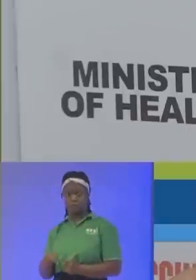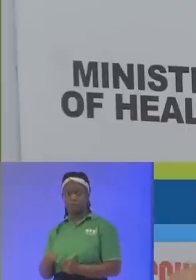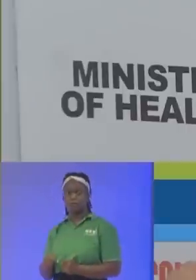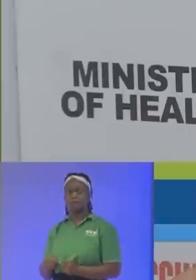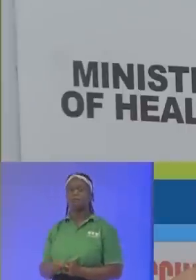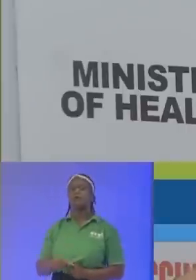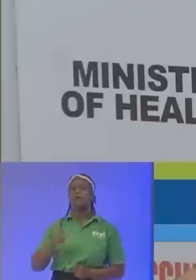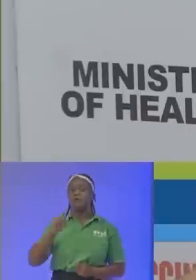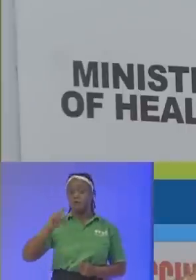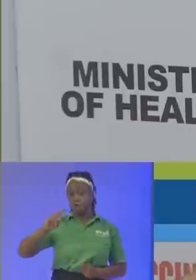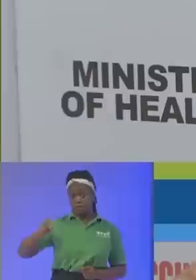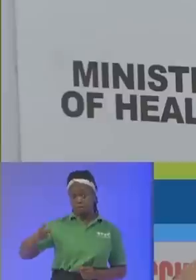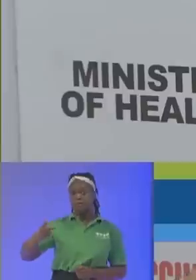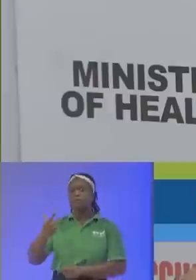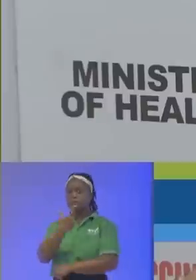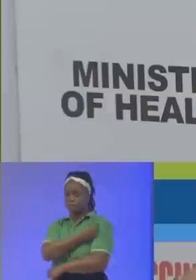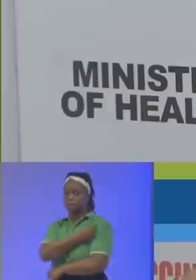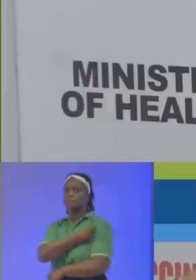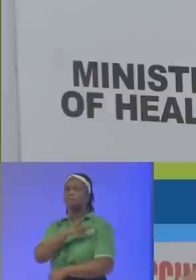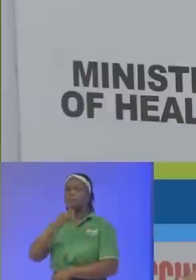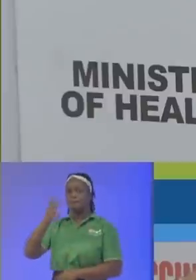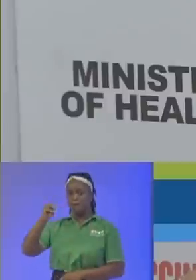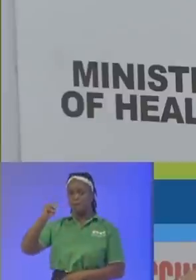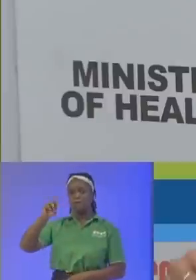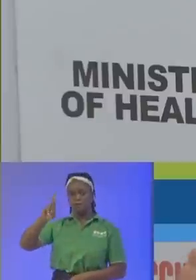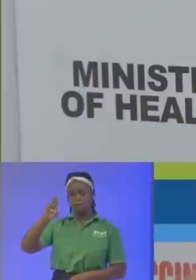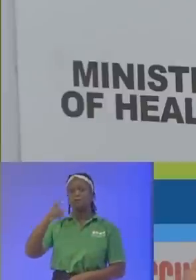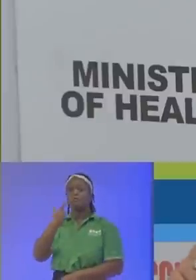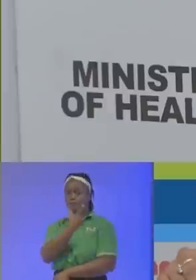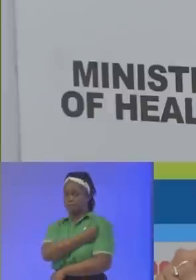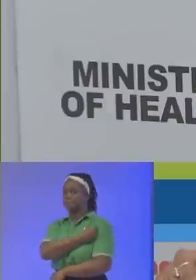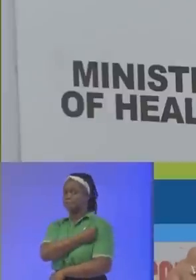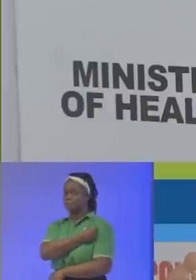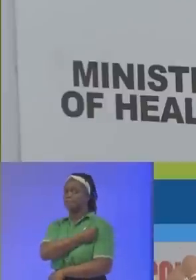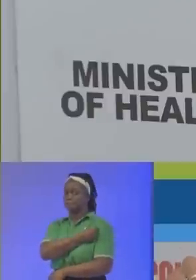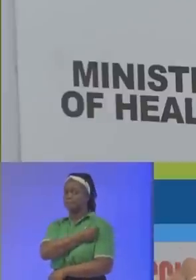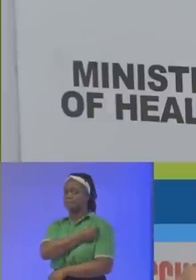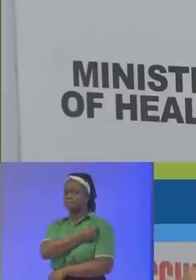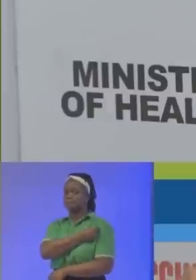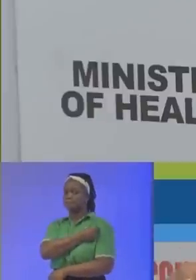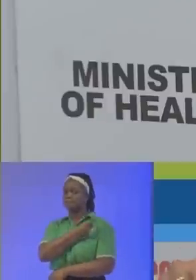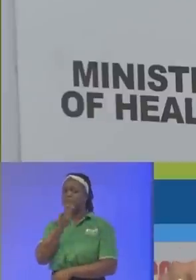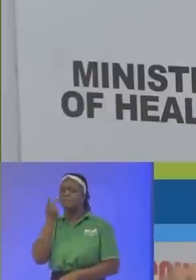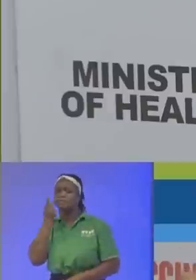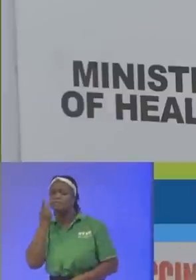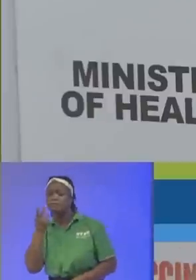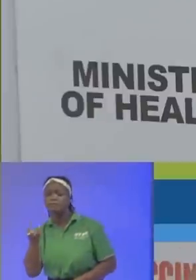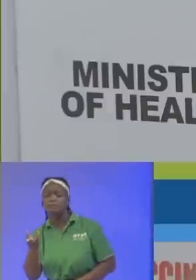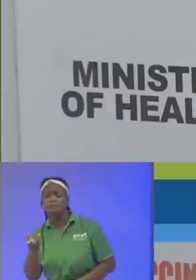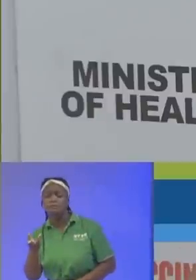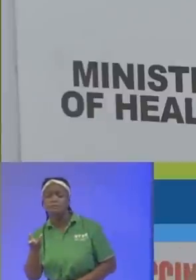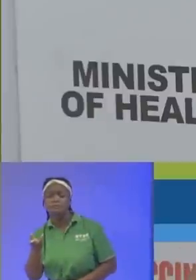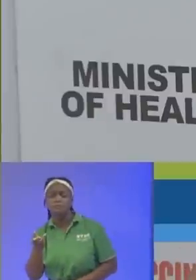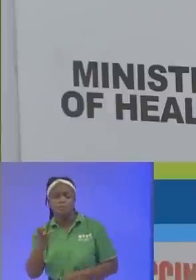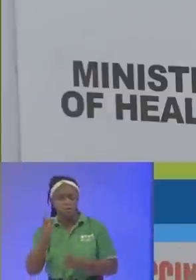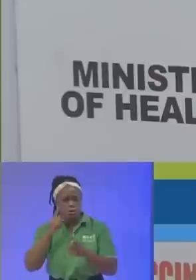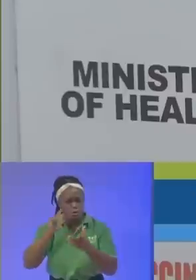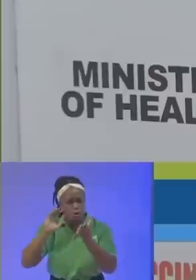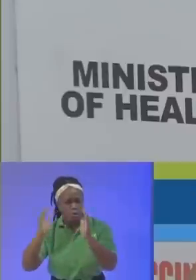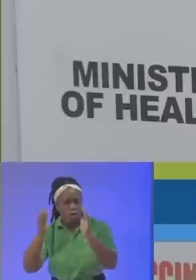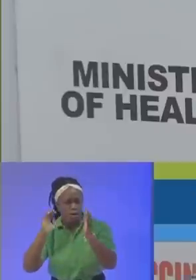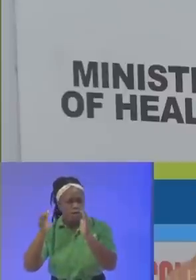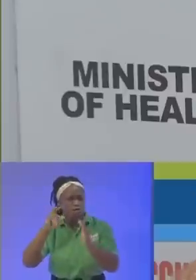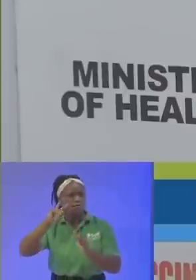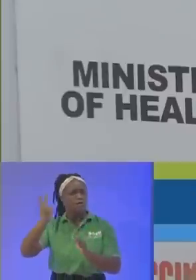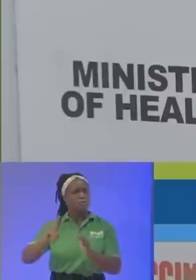MMR would have been those who would have received the first dose of MMR. And when you look at the amount of children that were not present for their second dose,